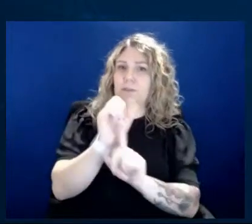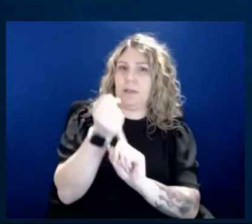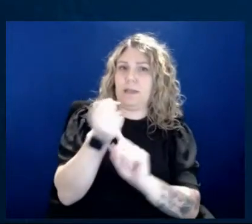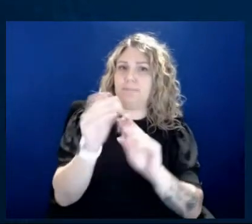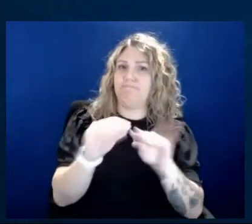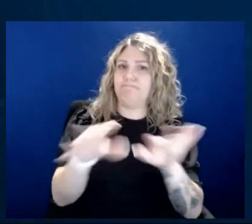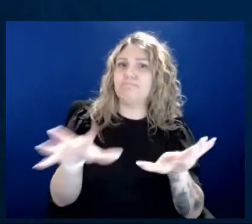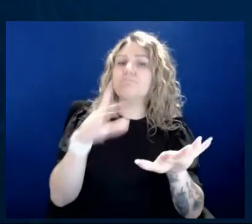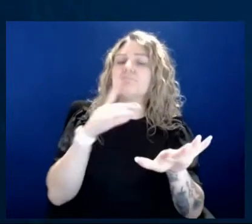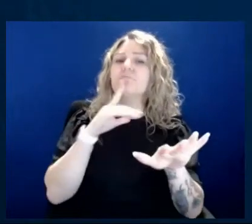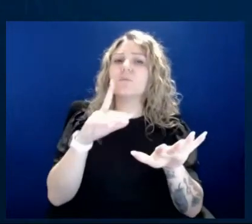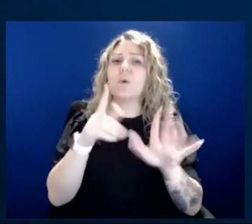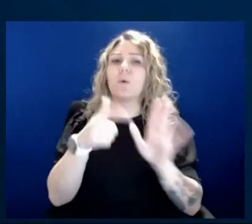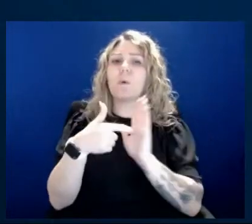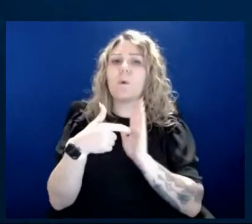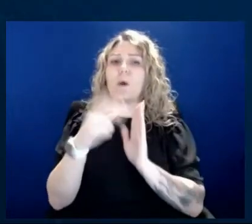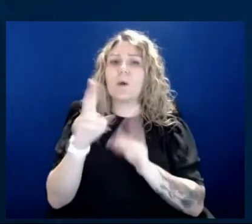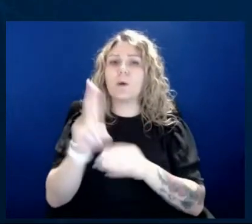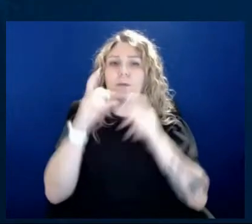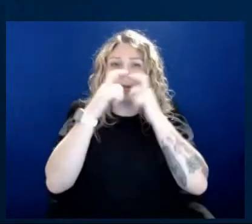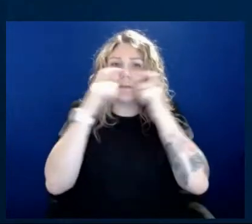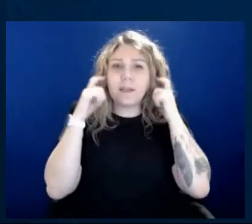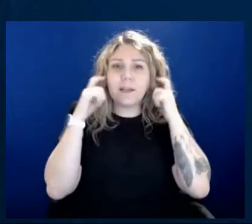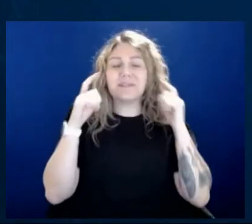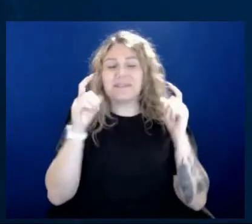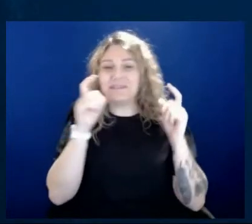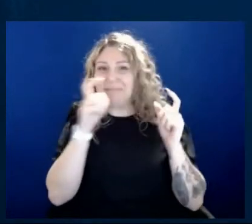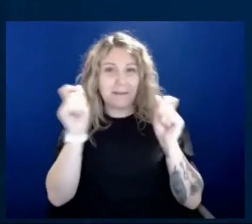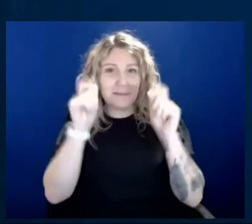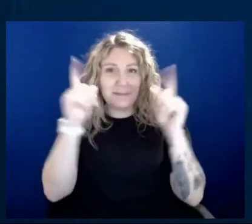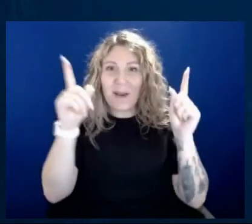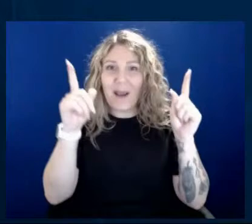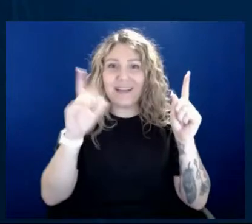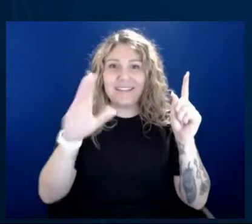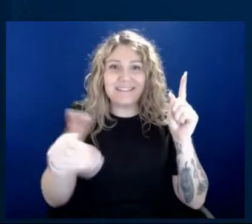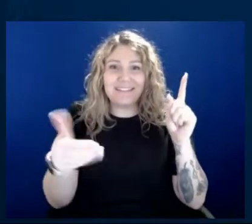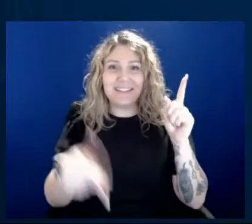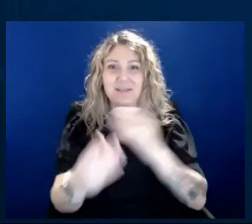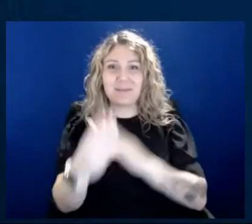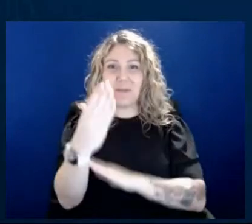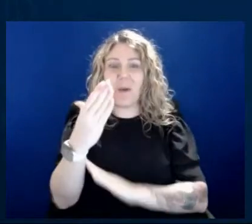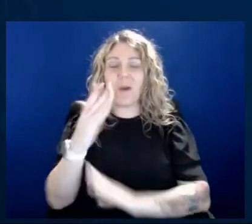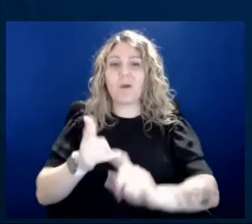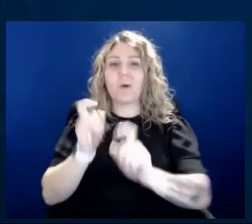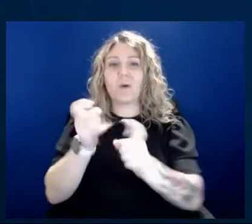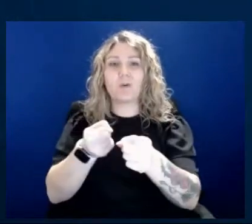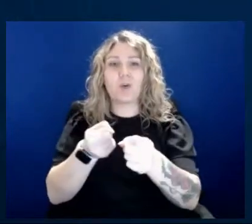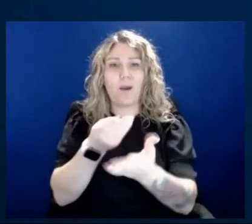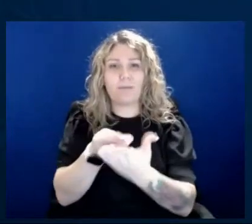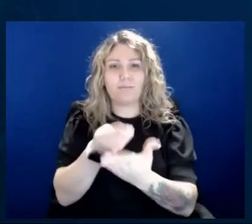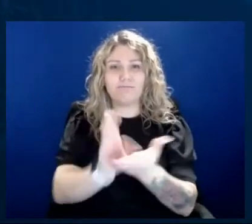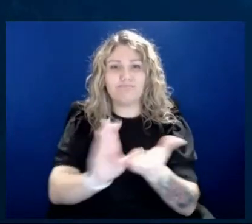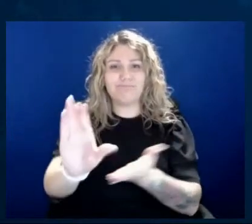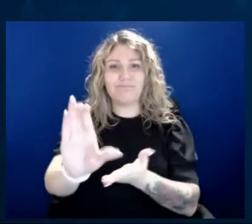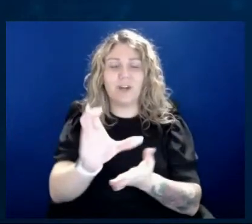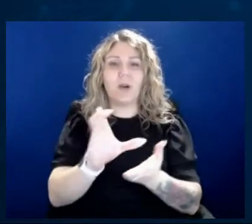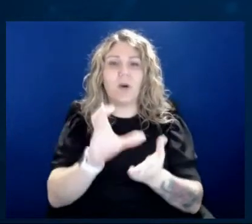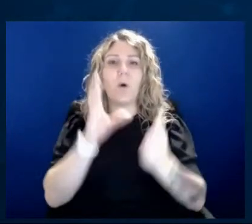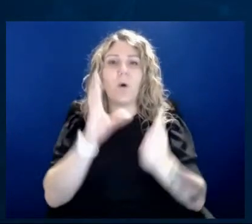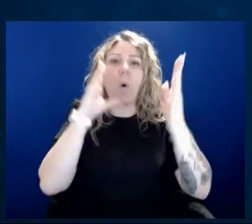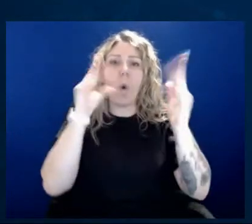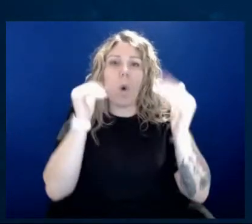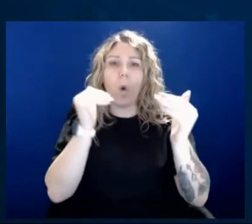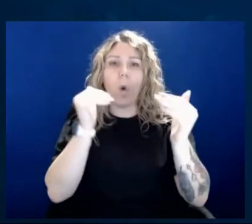a face mask. Probably no surprise to our guests this morning. The grant funding also hoped to increase the amount of medical